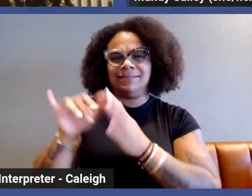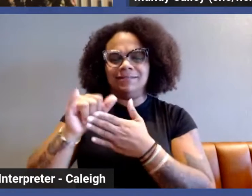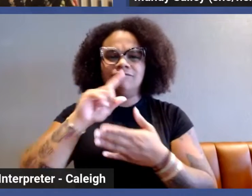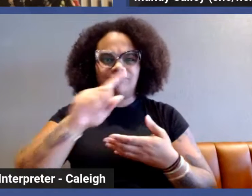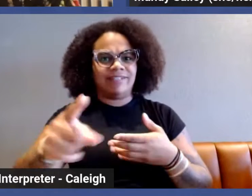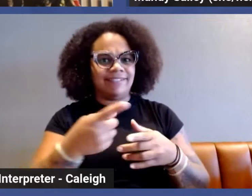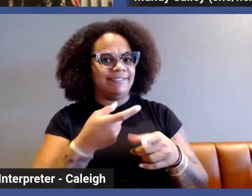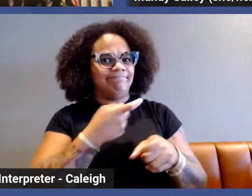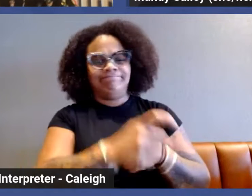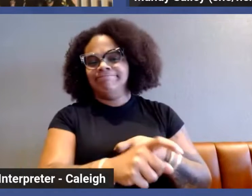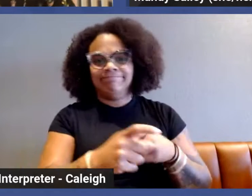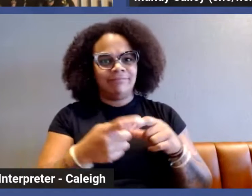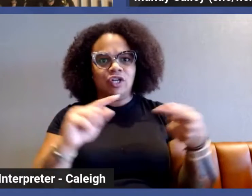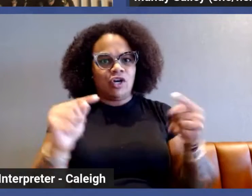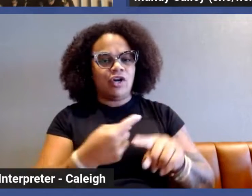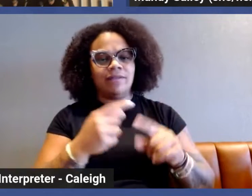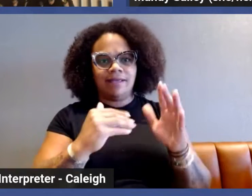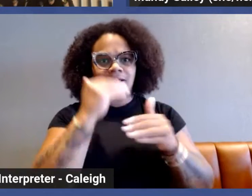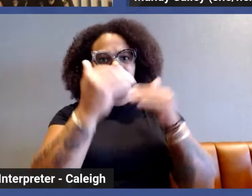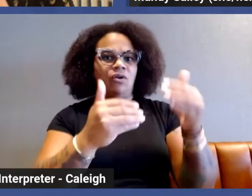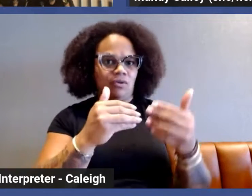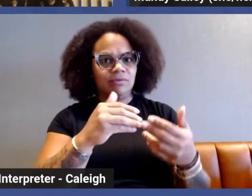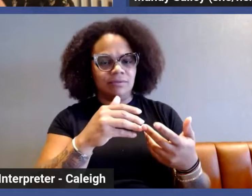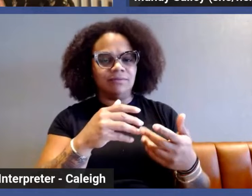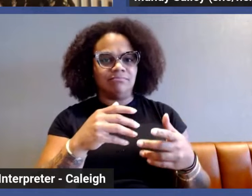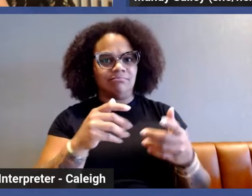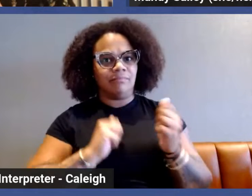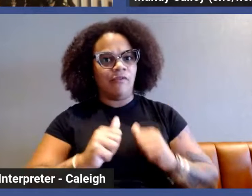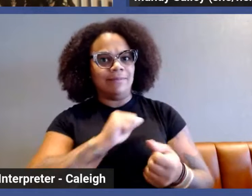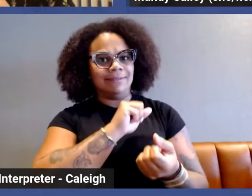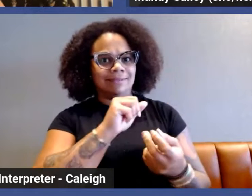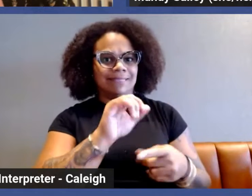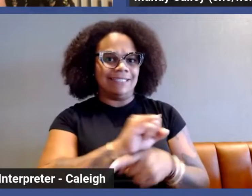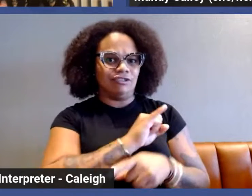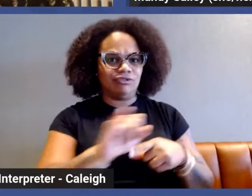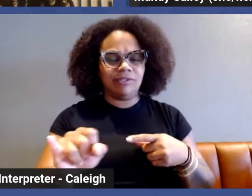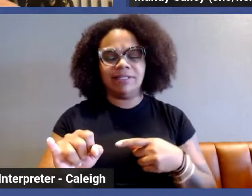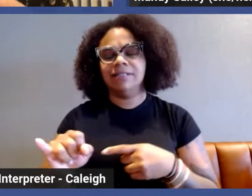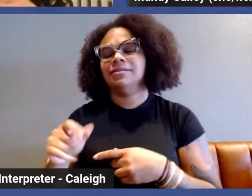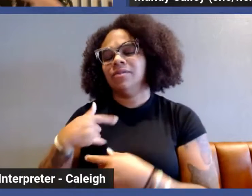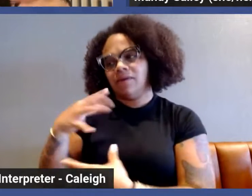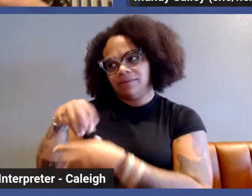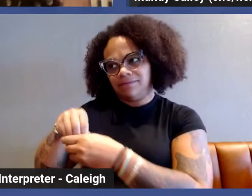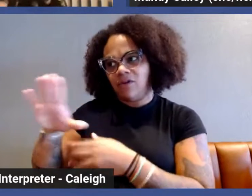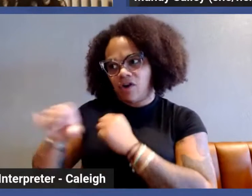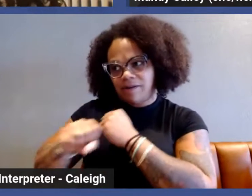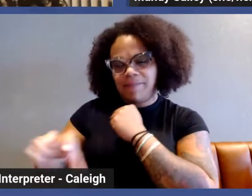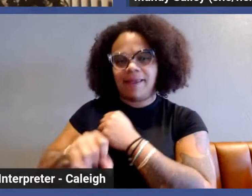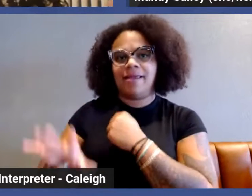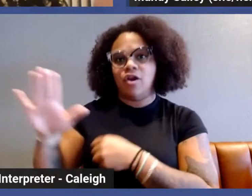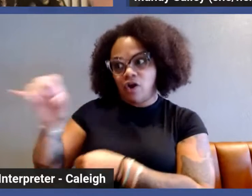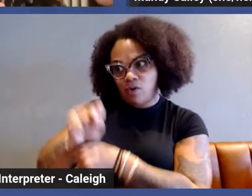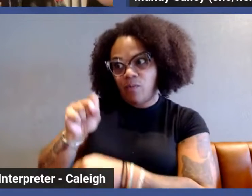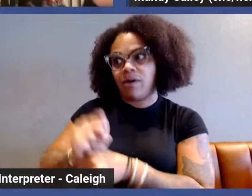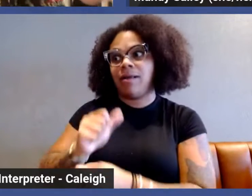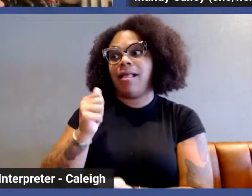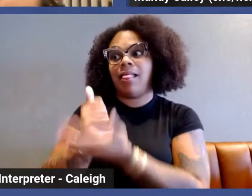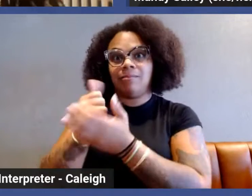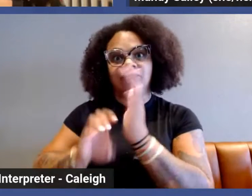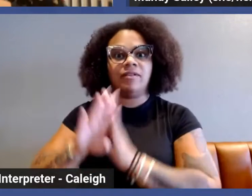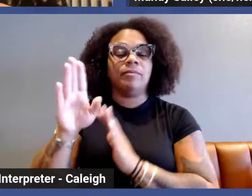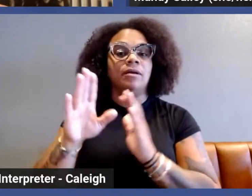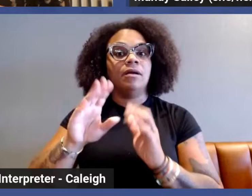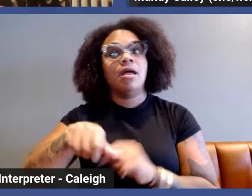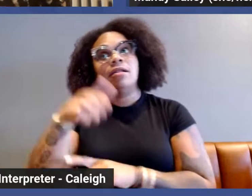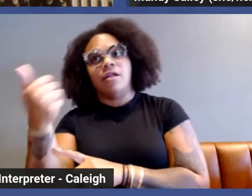industry as well. And so that work and her campaigning helped inform a different report that I had